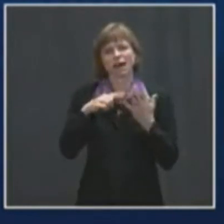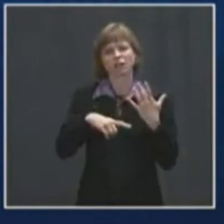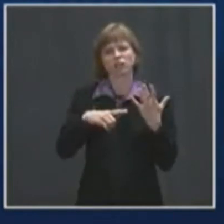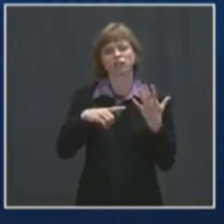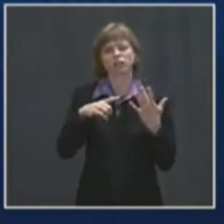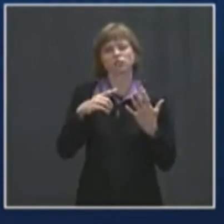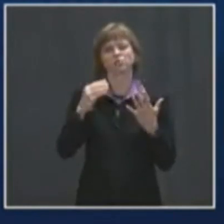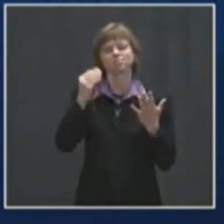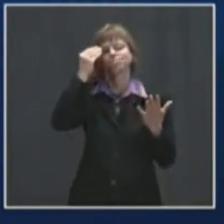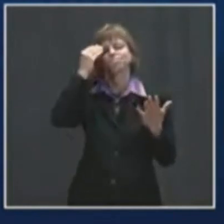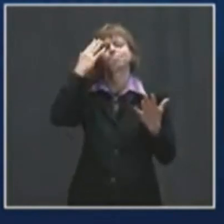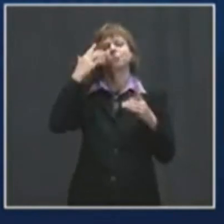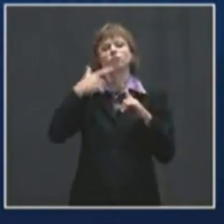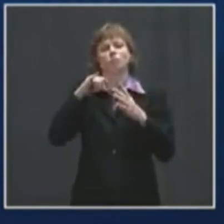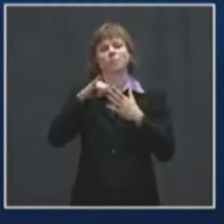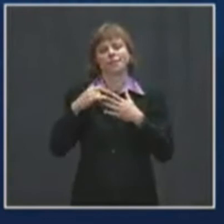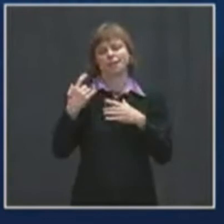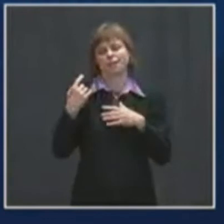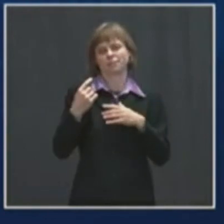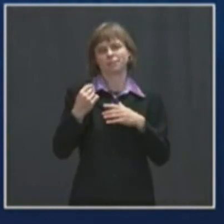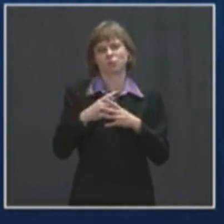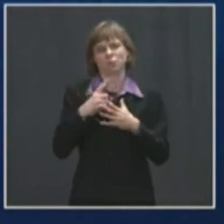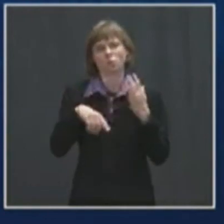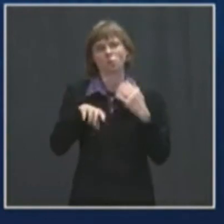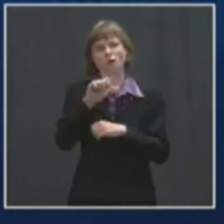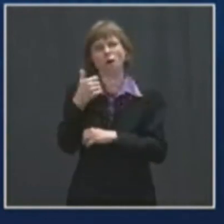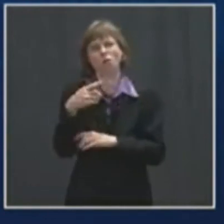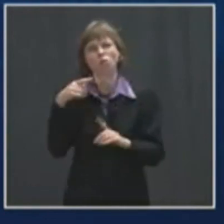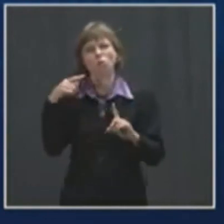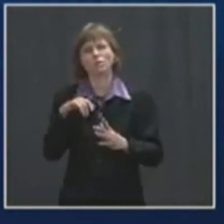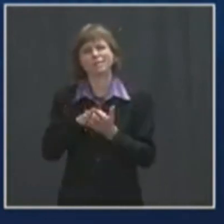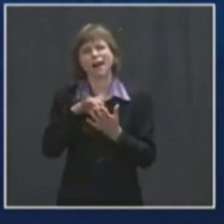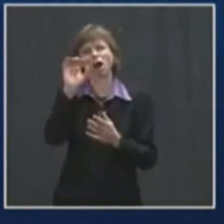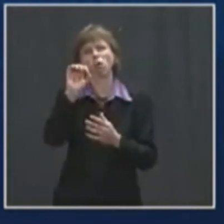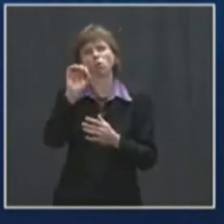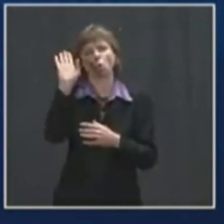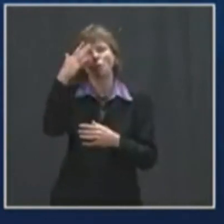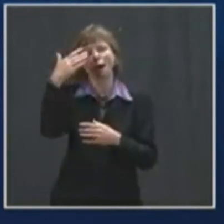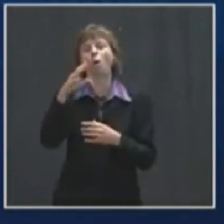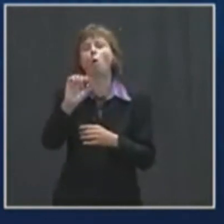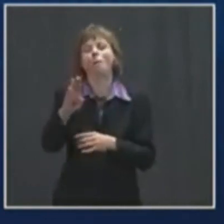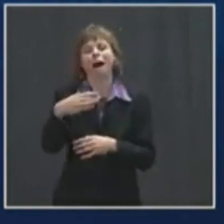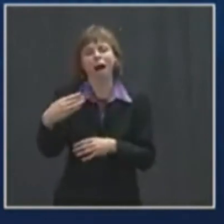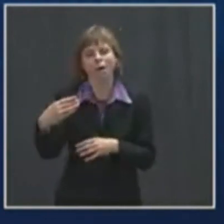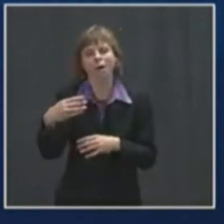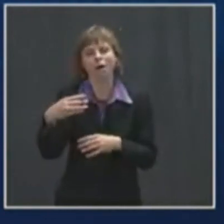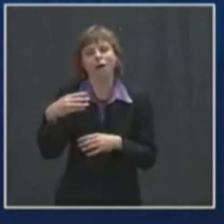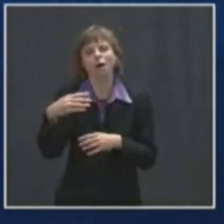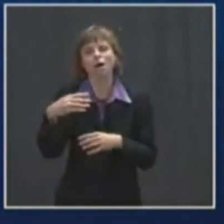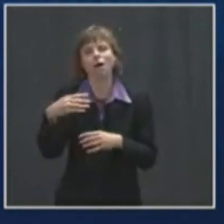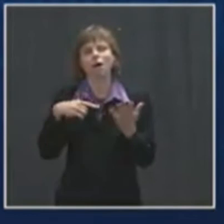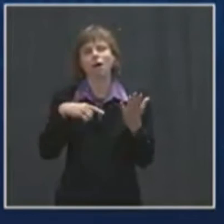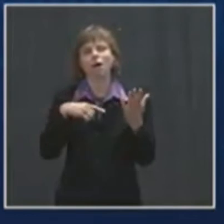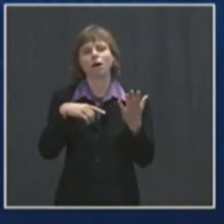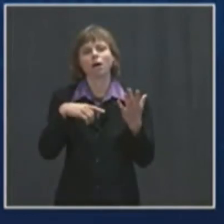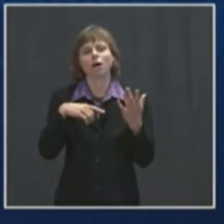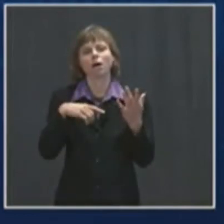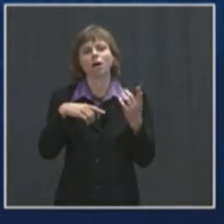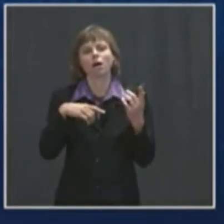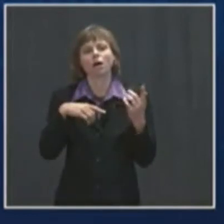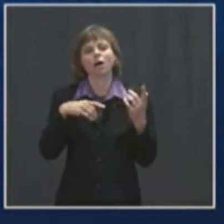some other points of economic crisis that the Obama administration dealt with that President Biden has drawn lessons from? Is it from the